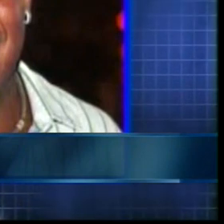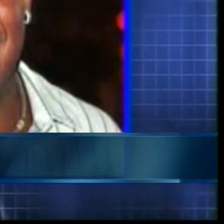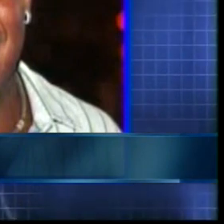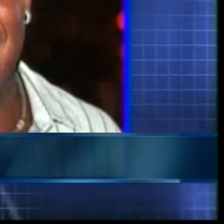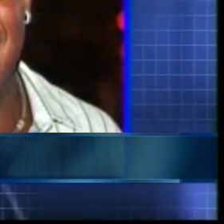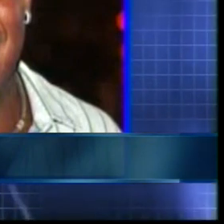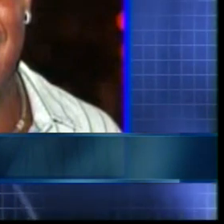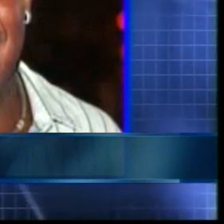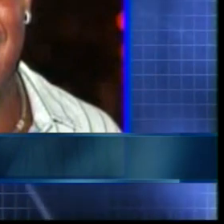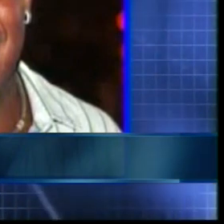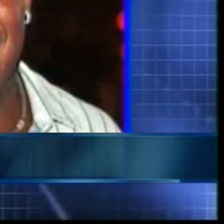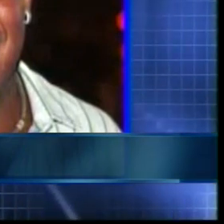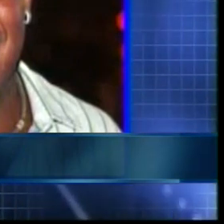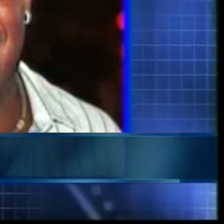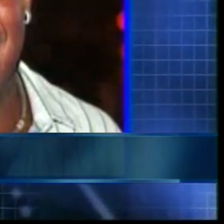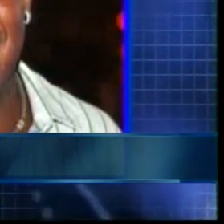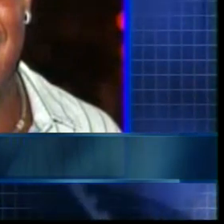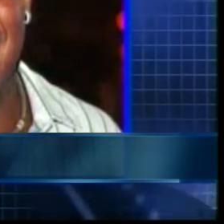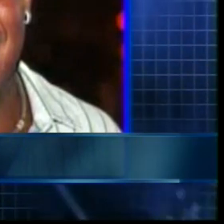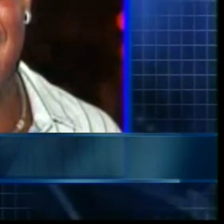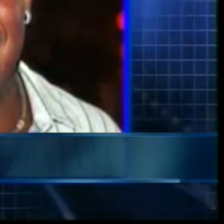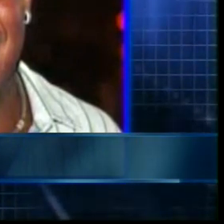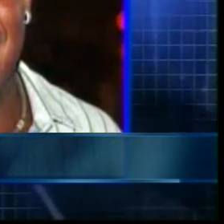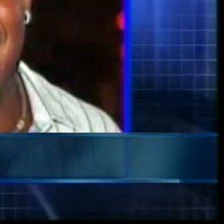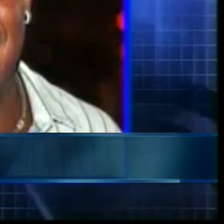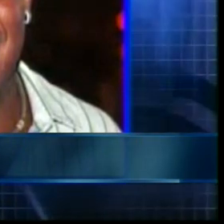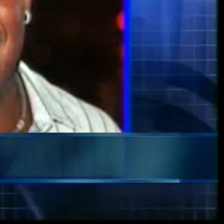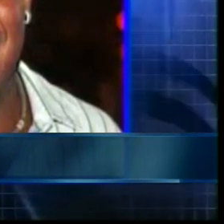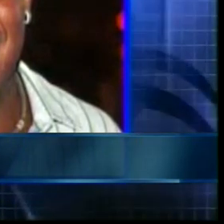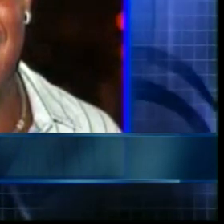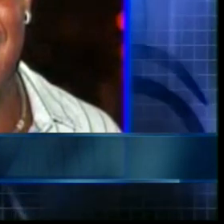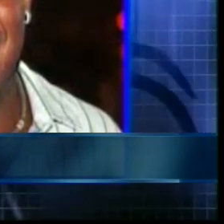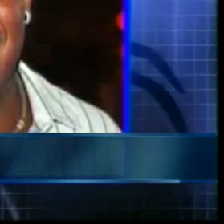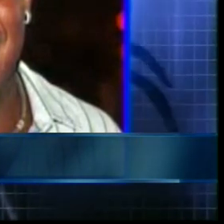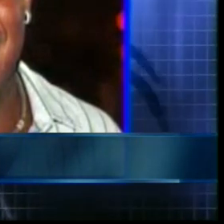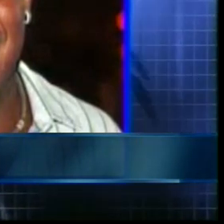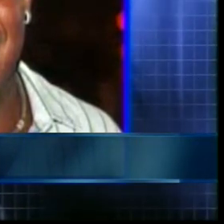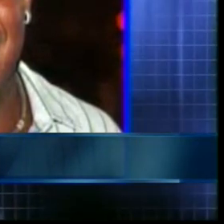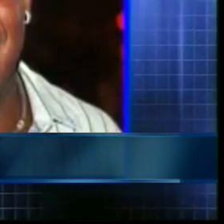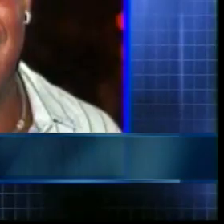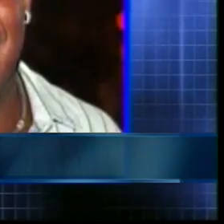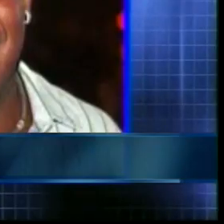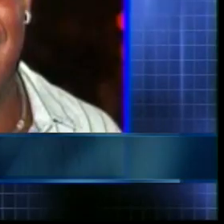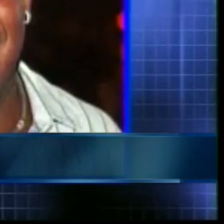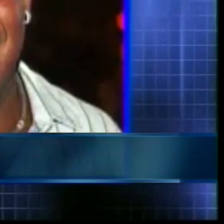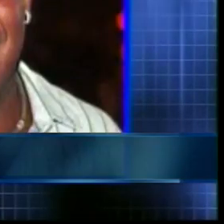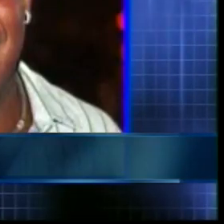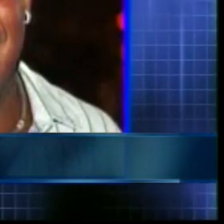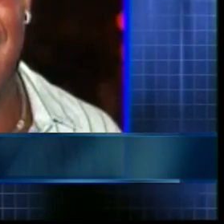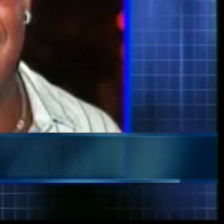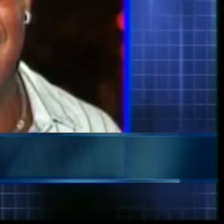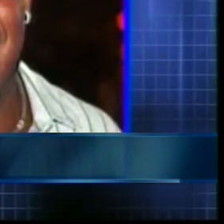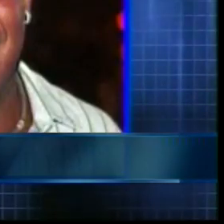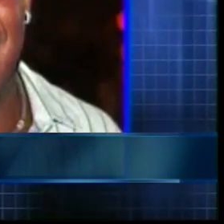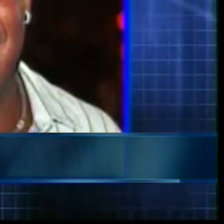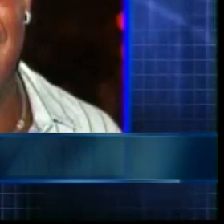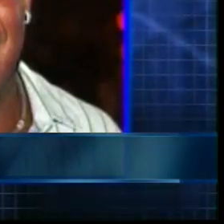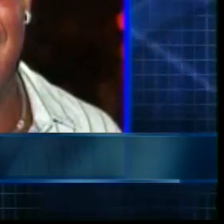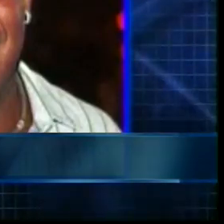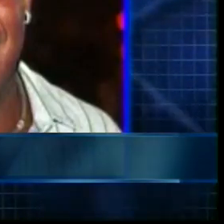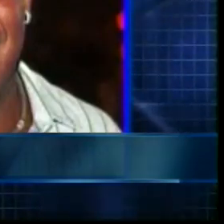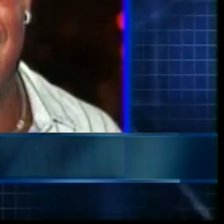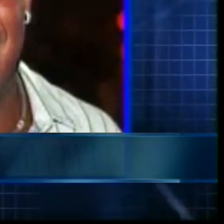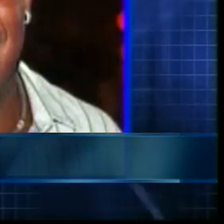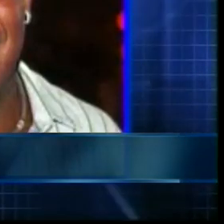every week we have probably over 200 young people trying to get in. You know, they come with all different little schemes